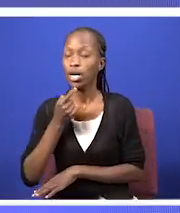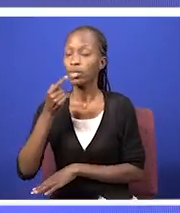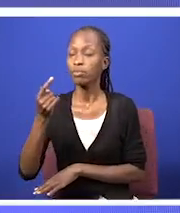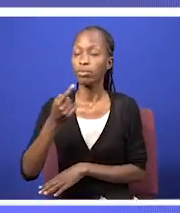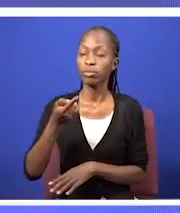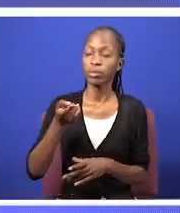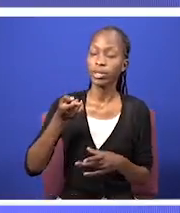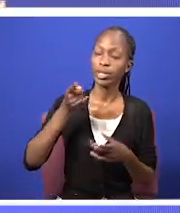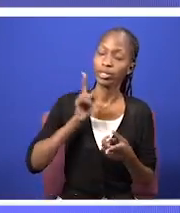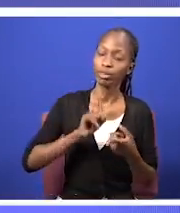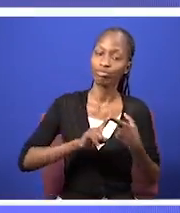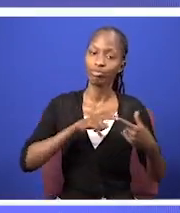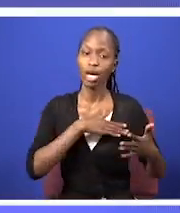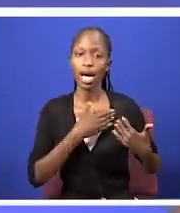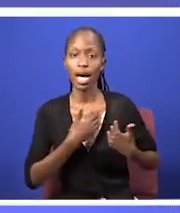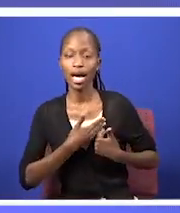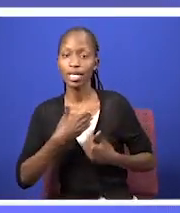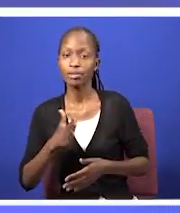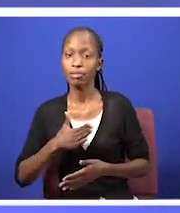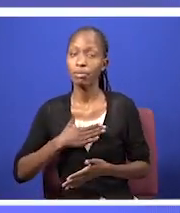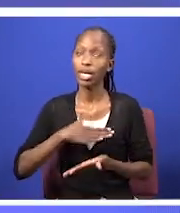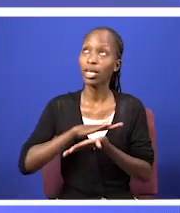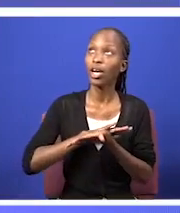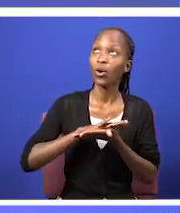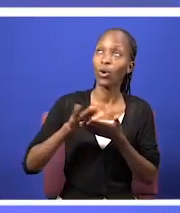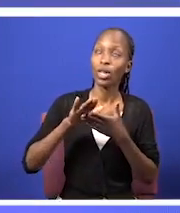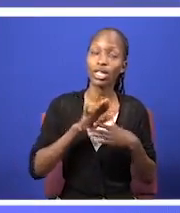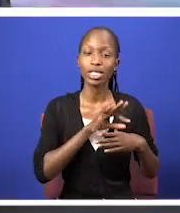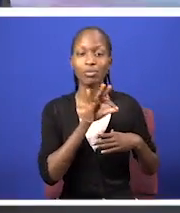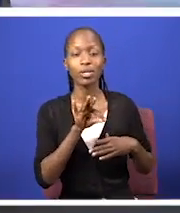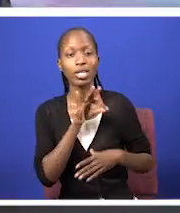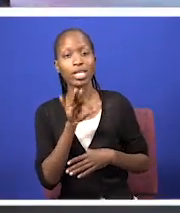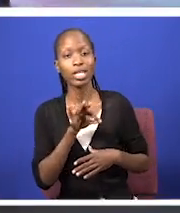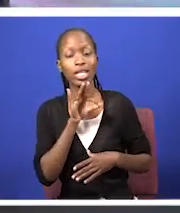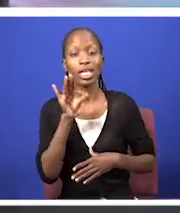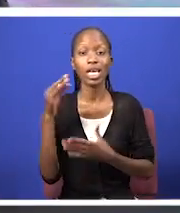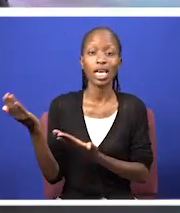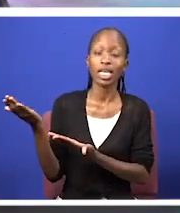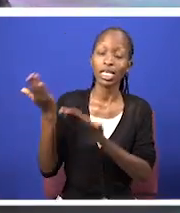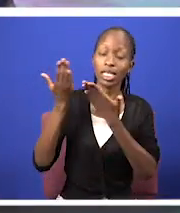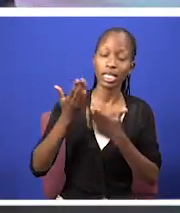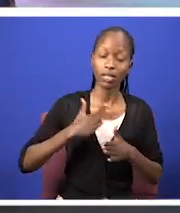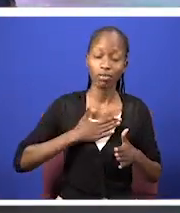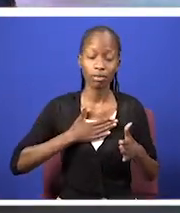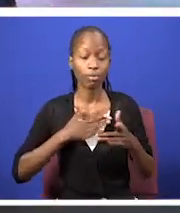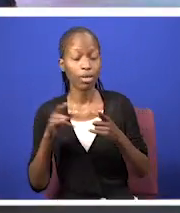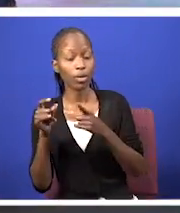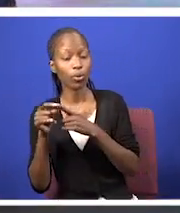Speak to my heart, Holy Spirit, give me the